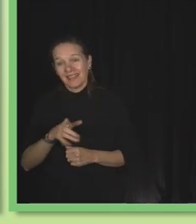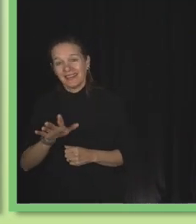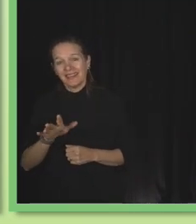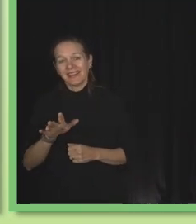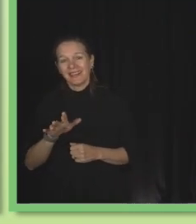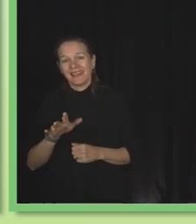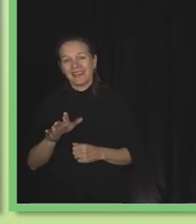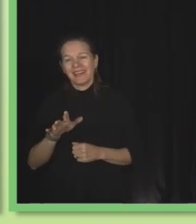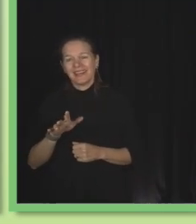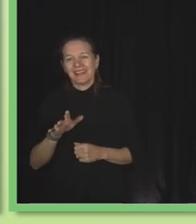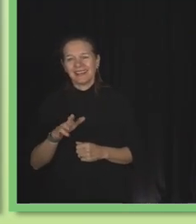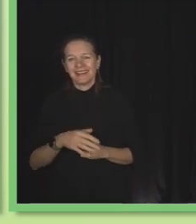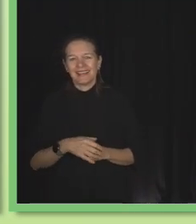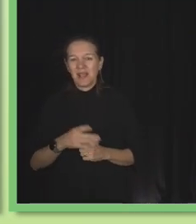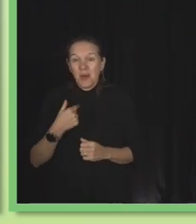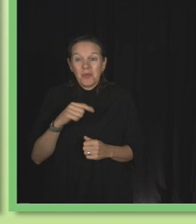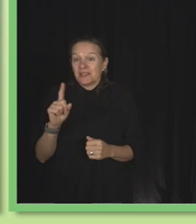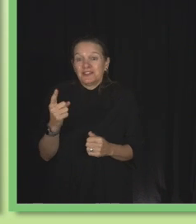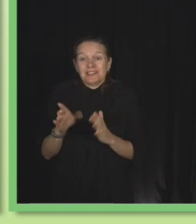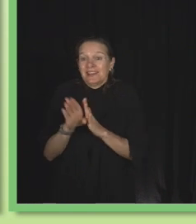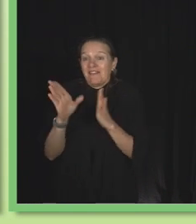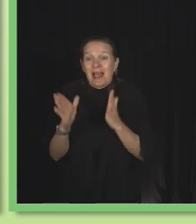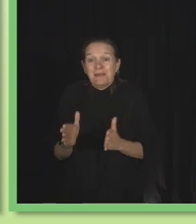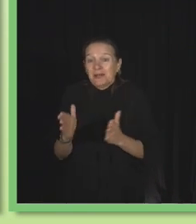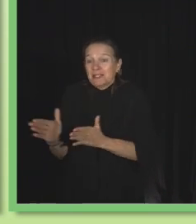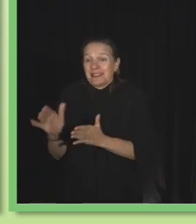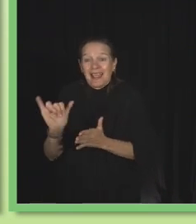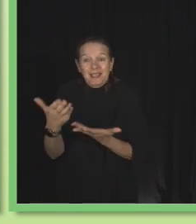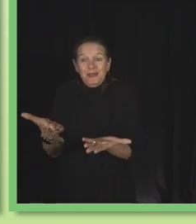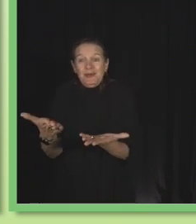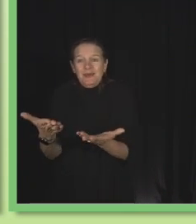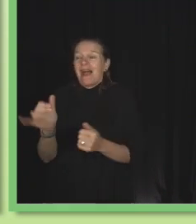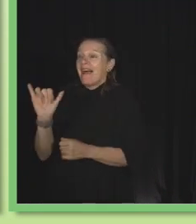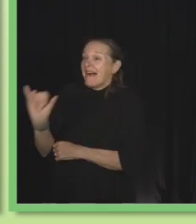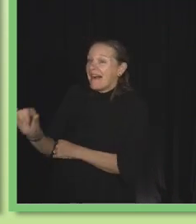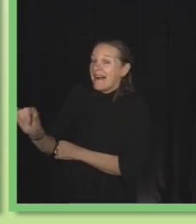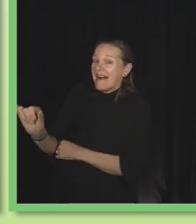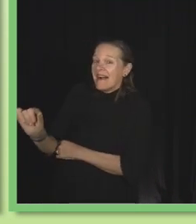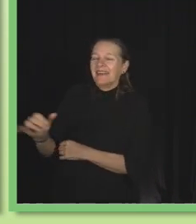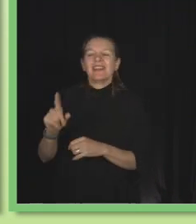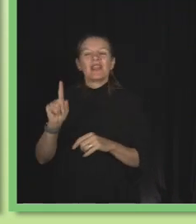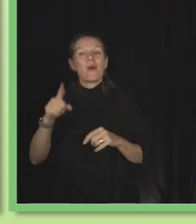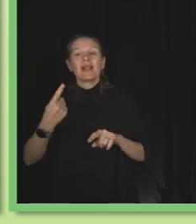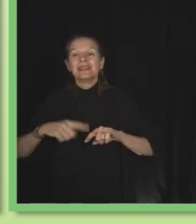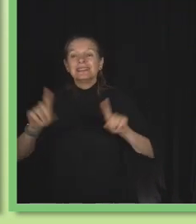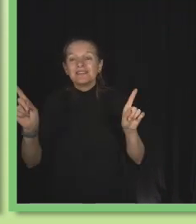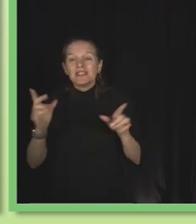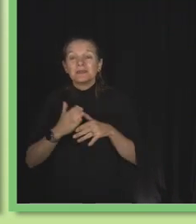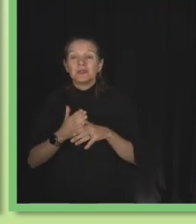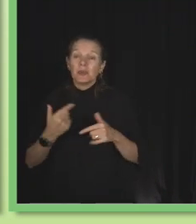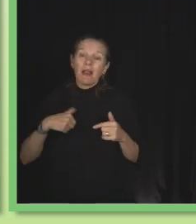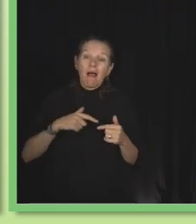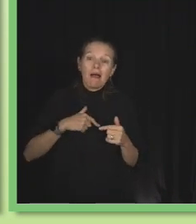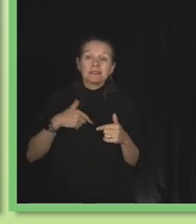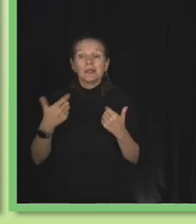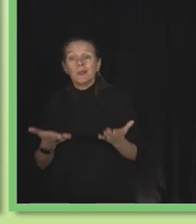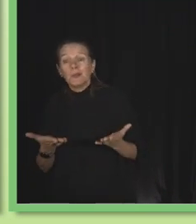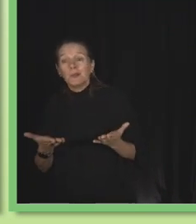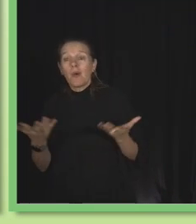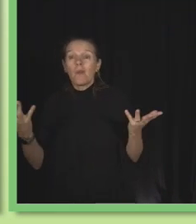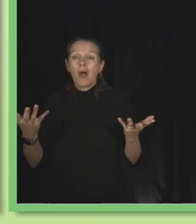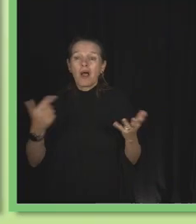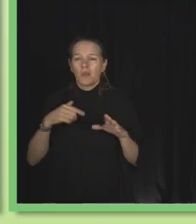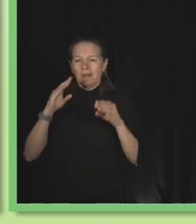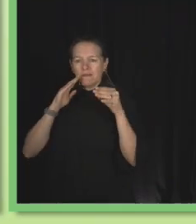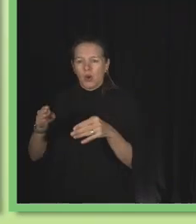We are just developers just like you. Oh. The only difference between us and you is that we're focused on